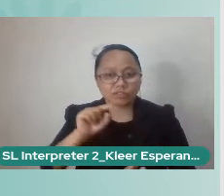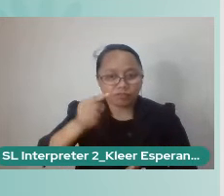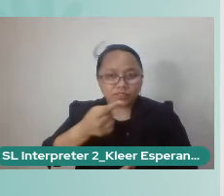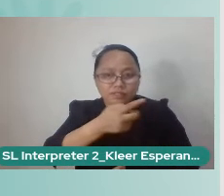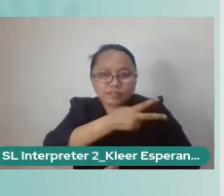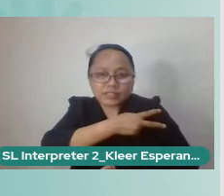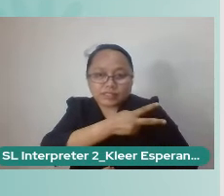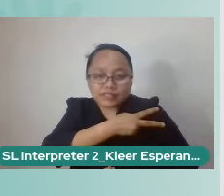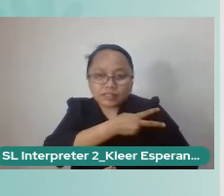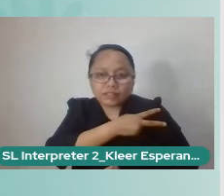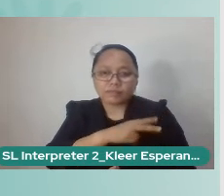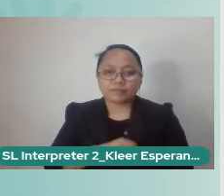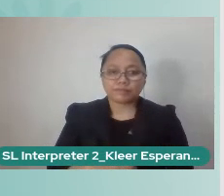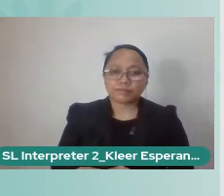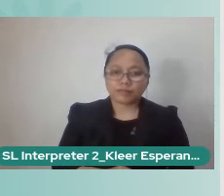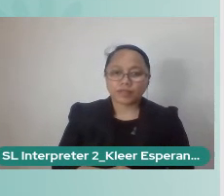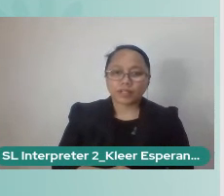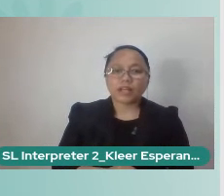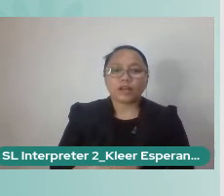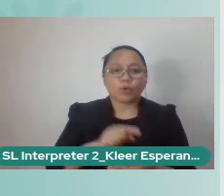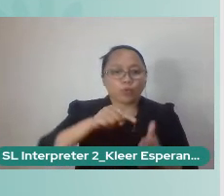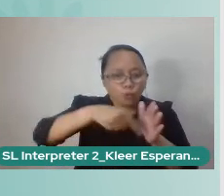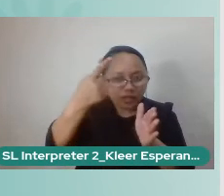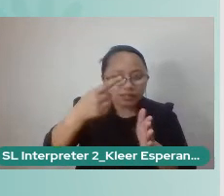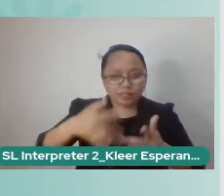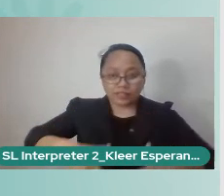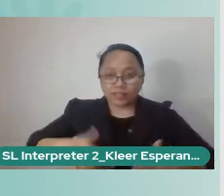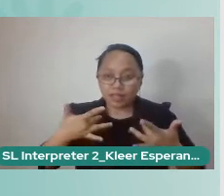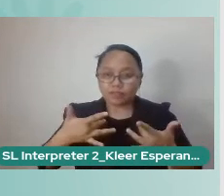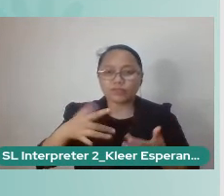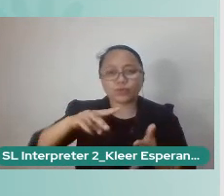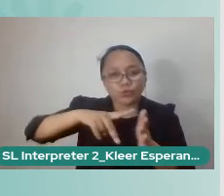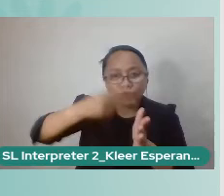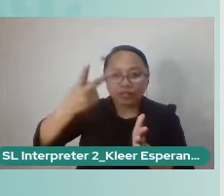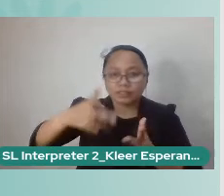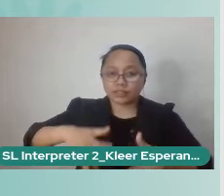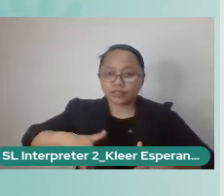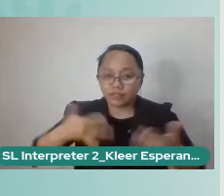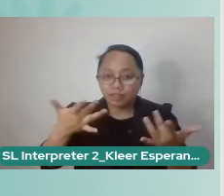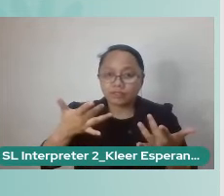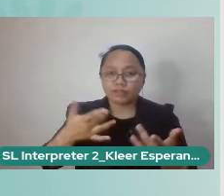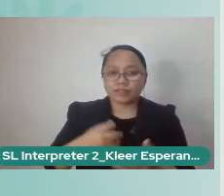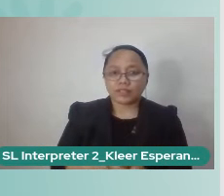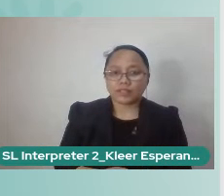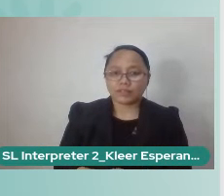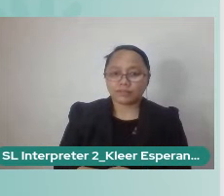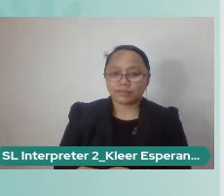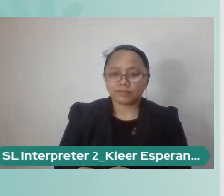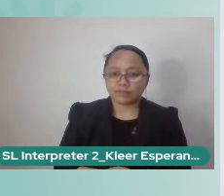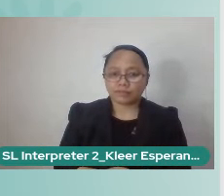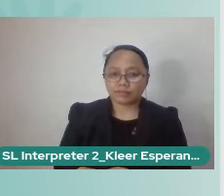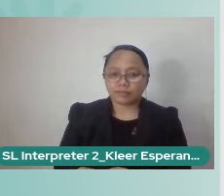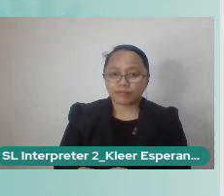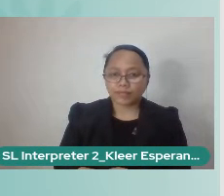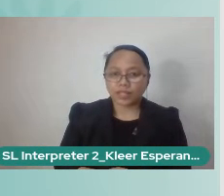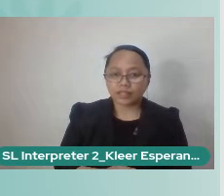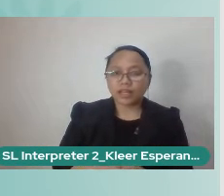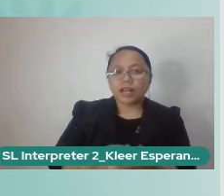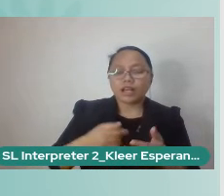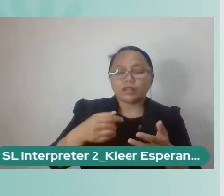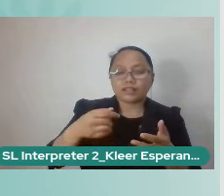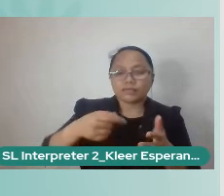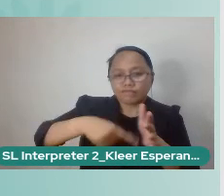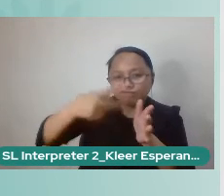fact, of 1/3 by 2030. And it's worth noting that that is in line with the Sustainable Development Goals. And that's